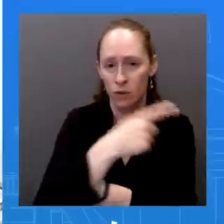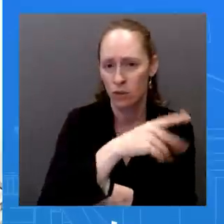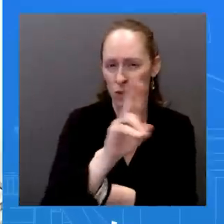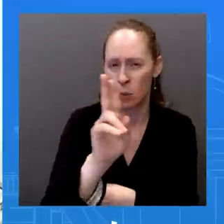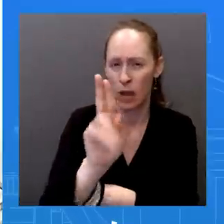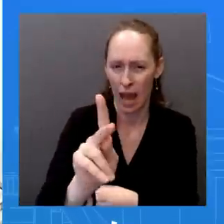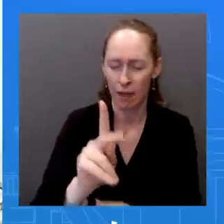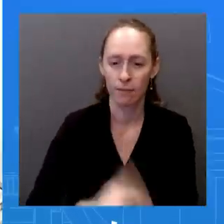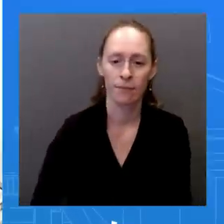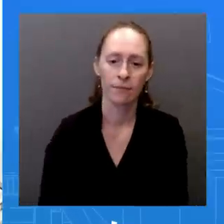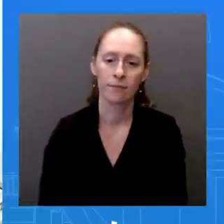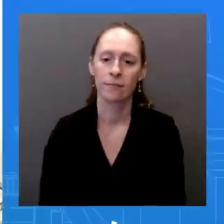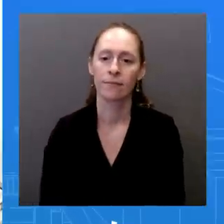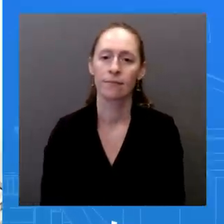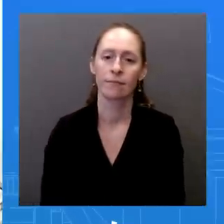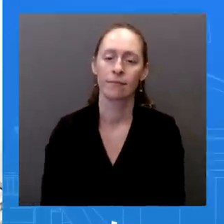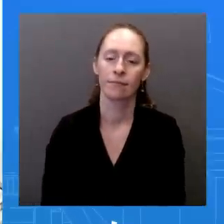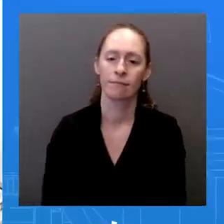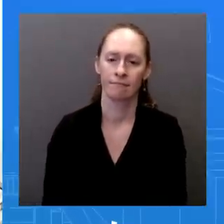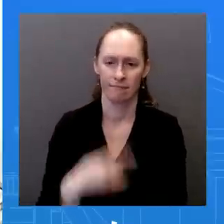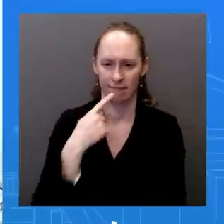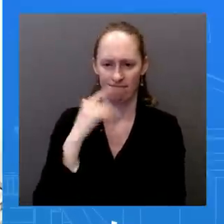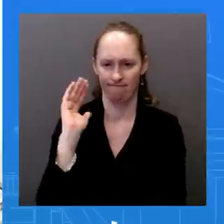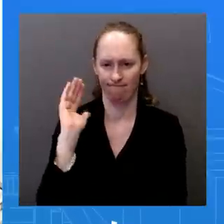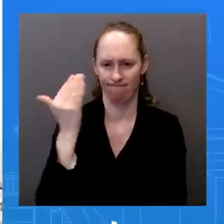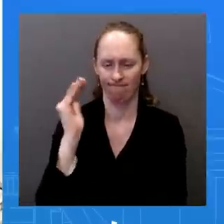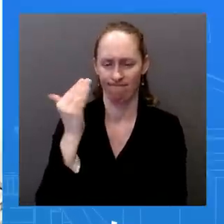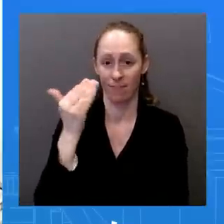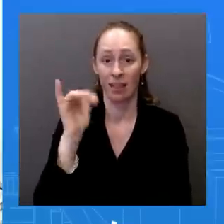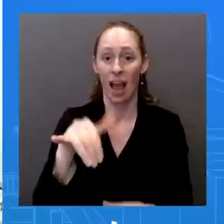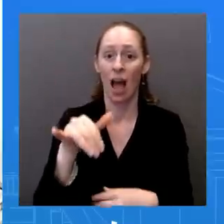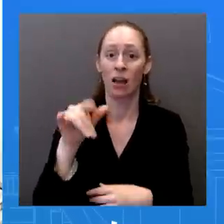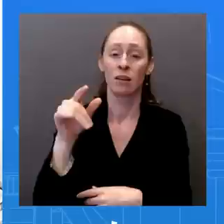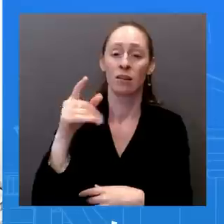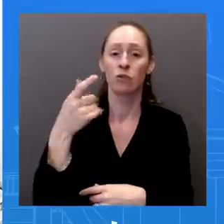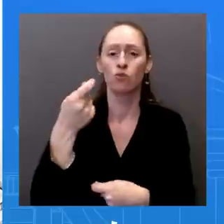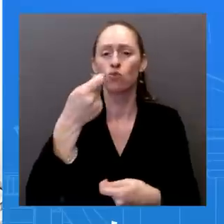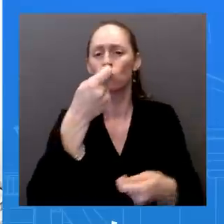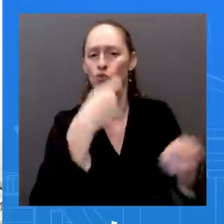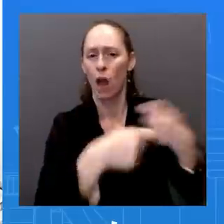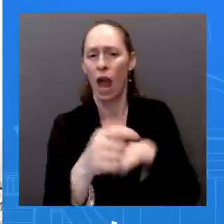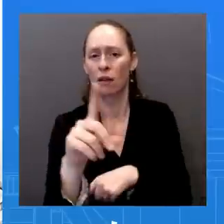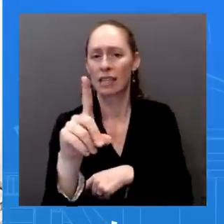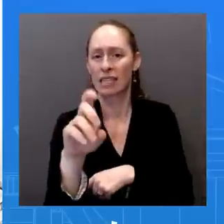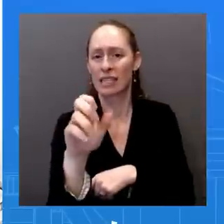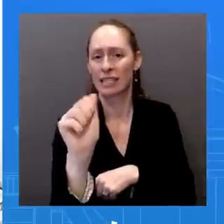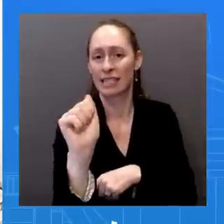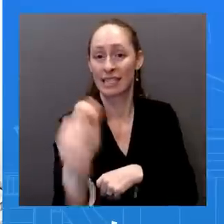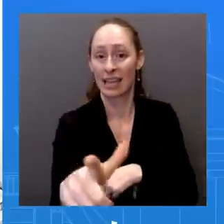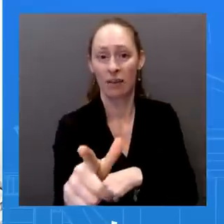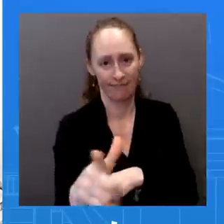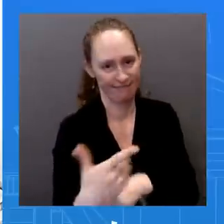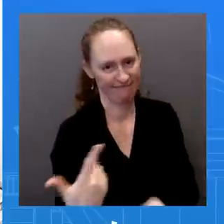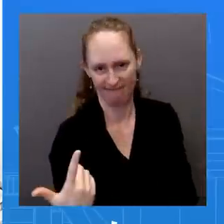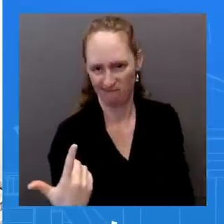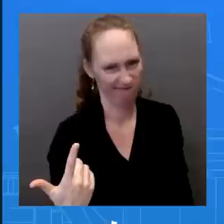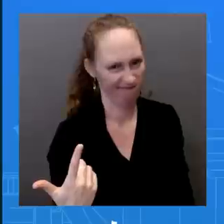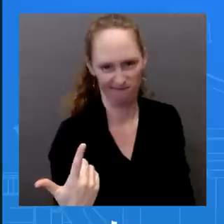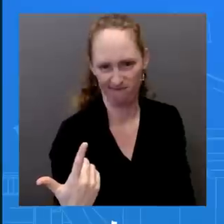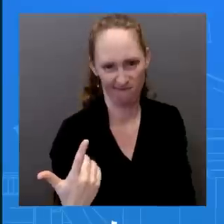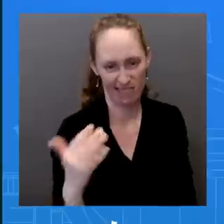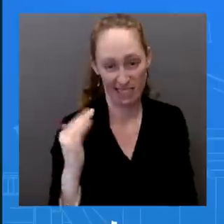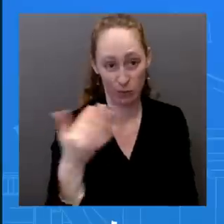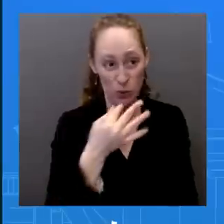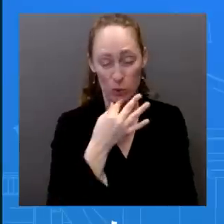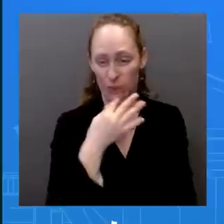guys, and what's your reaction? And then can you preview some of the meeting tomorrow, particularly what the president might say about Northern Ireland and the post-Brexit talks there?